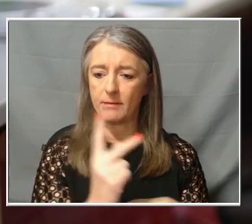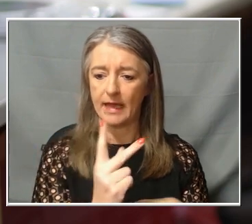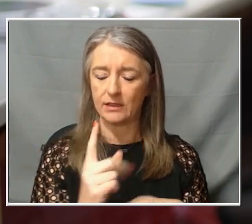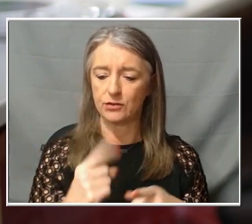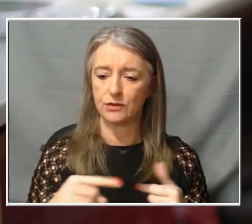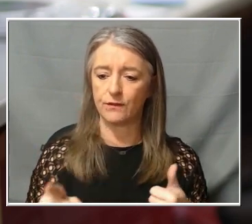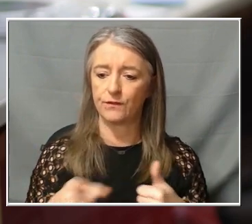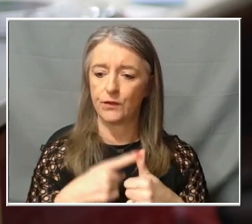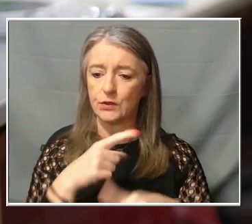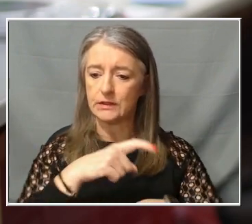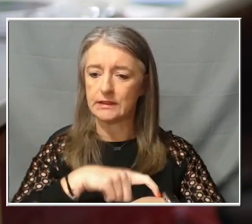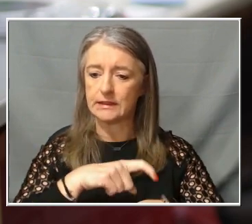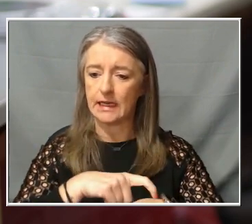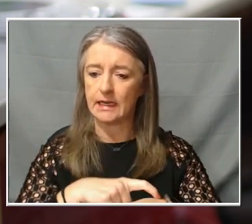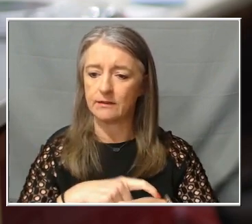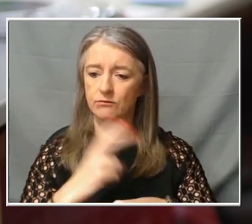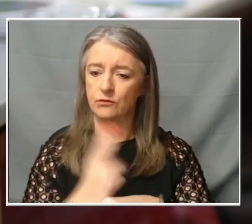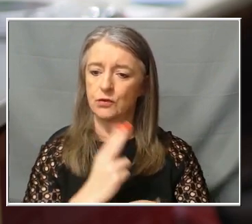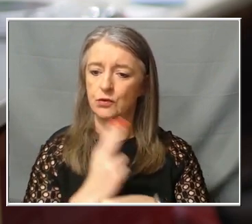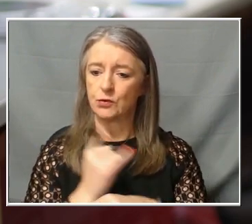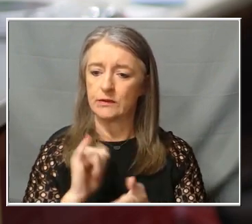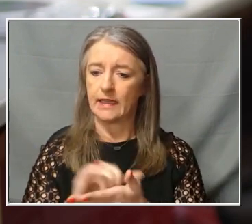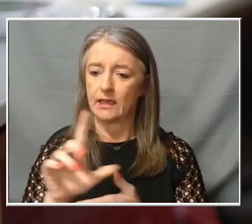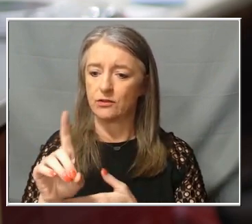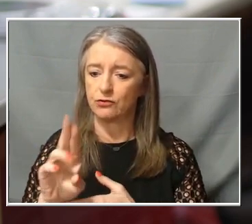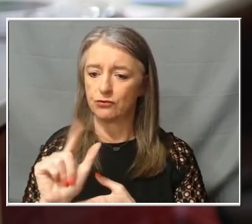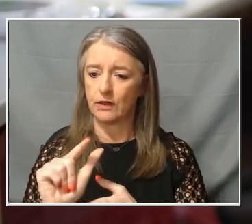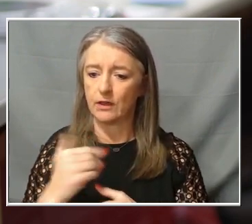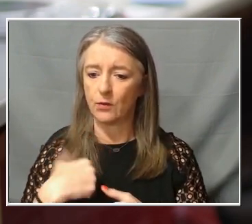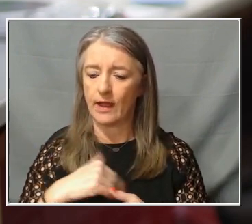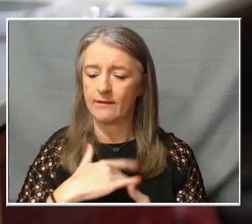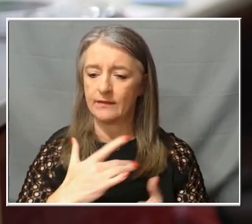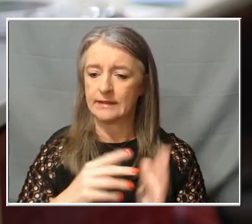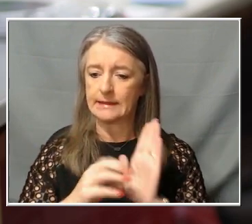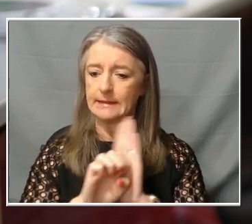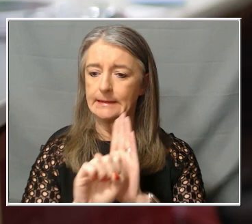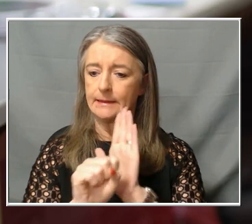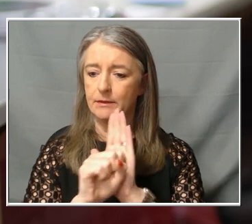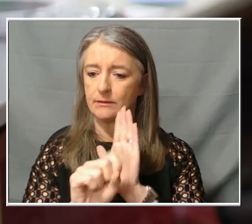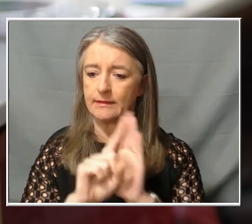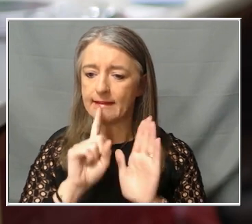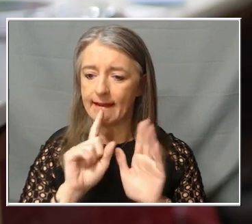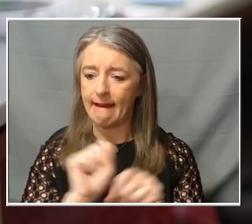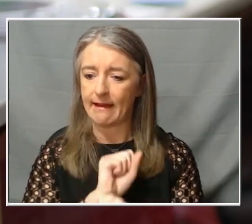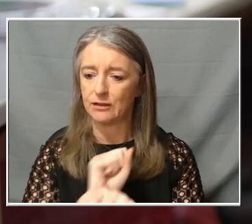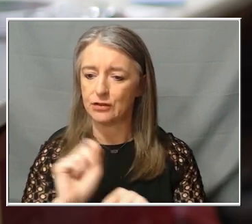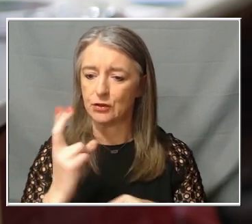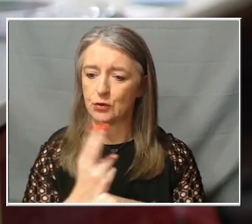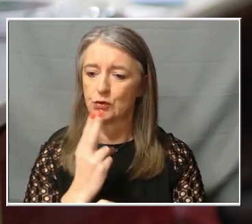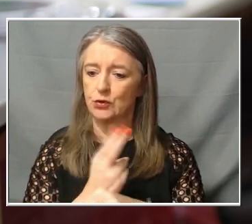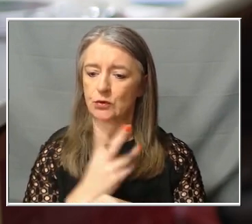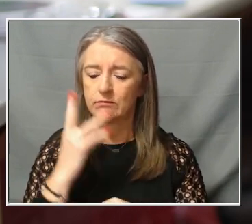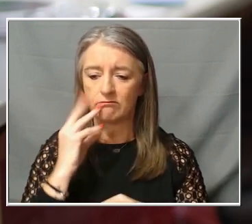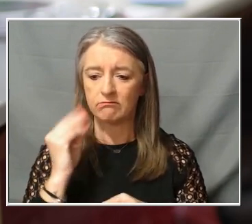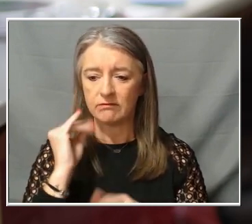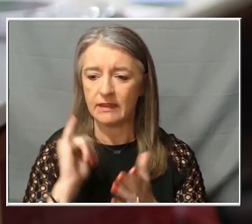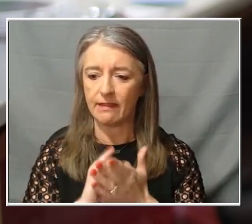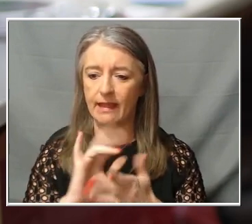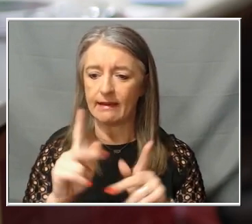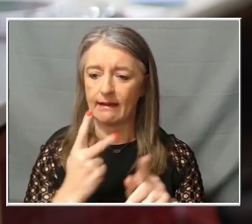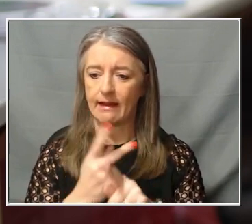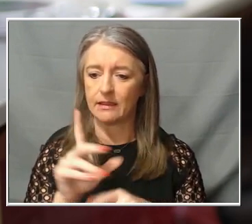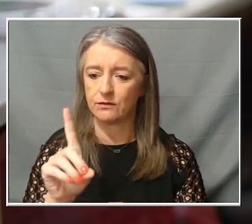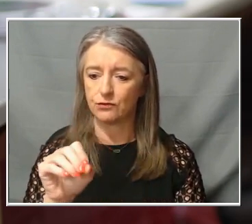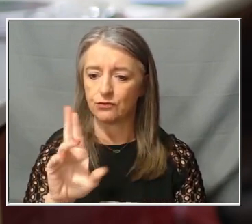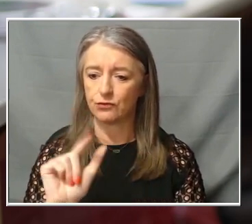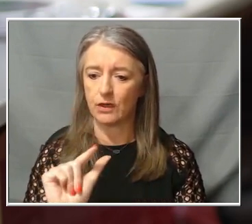time encountered the drug, they will have actually the symptoms as if they are actually taking the drug or experiencing the effect of drug. So